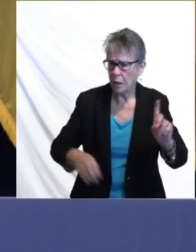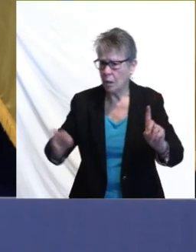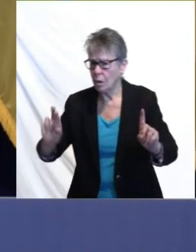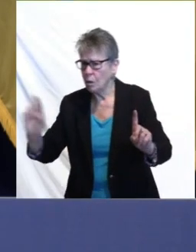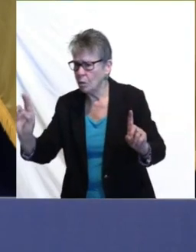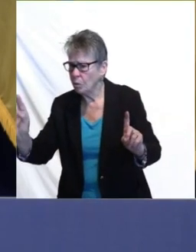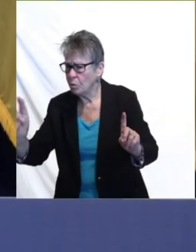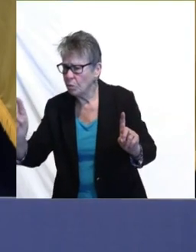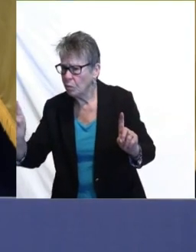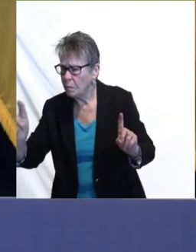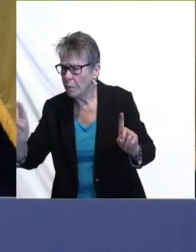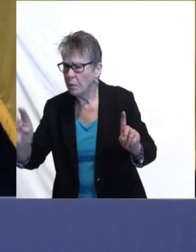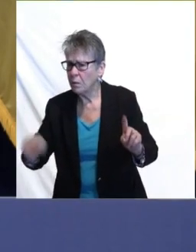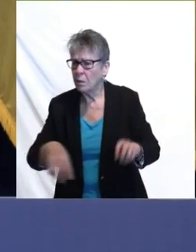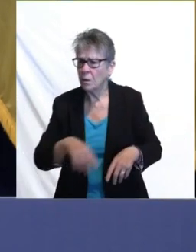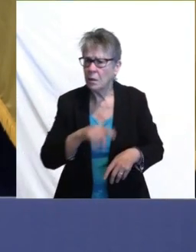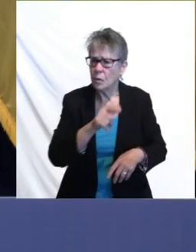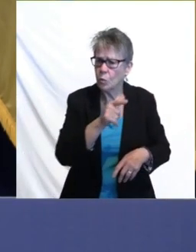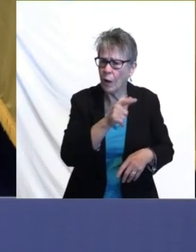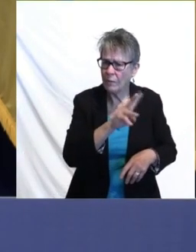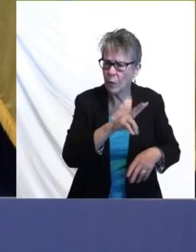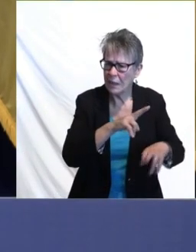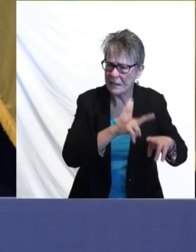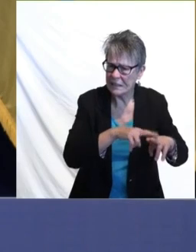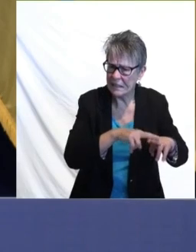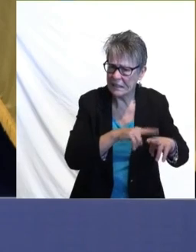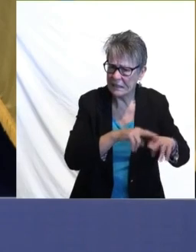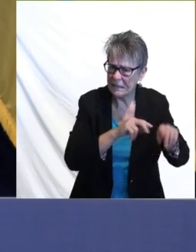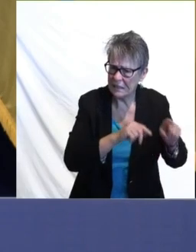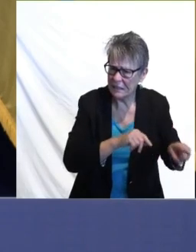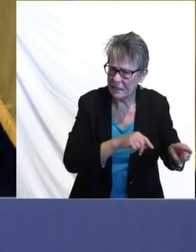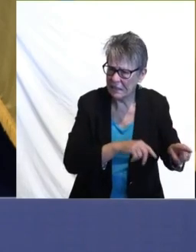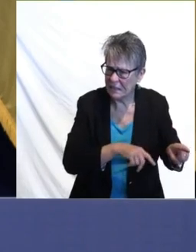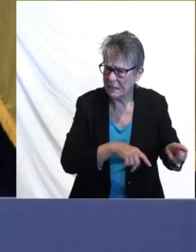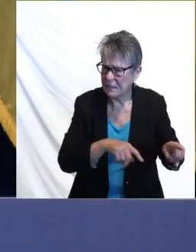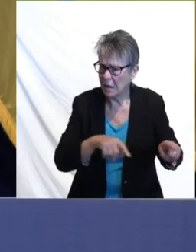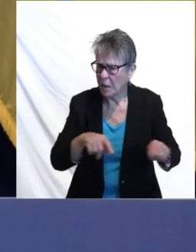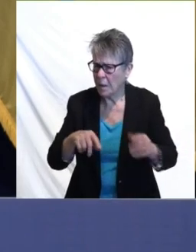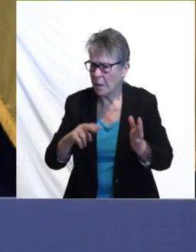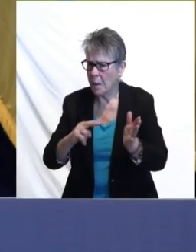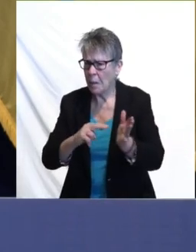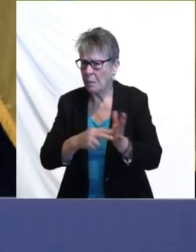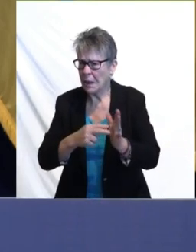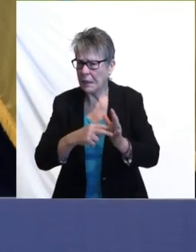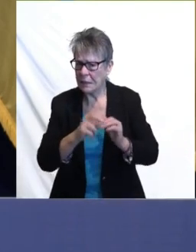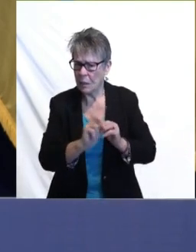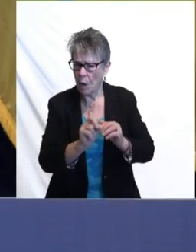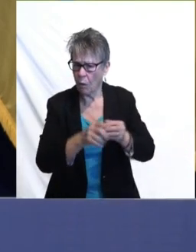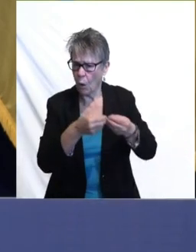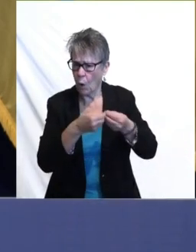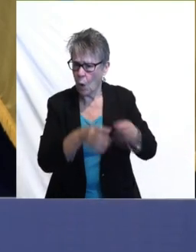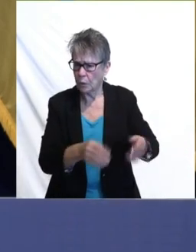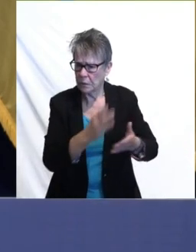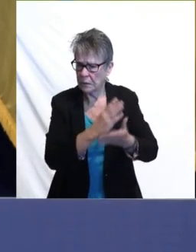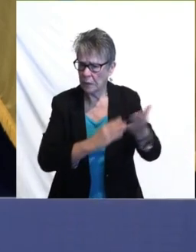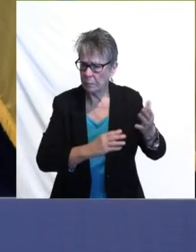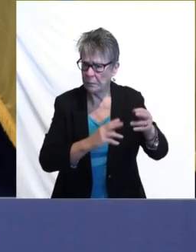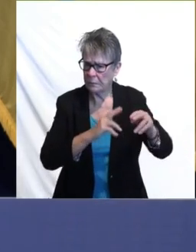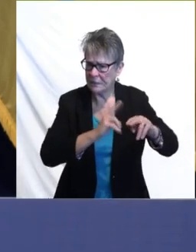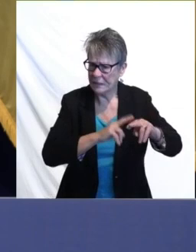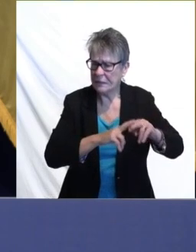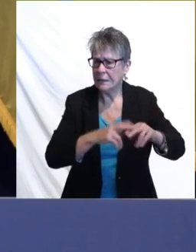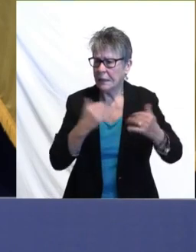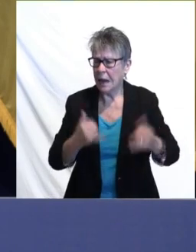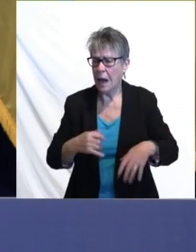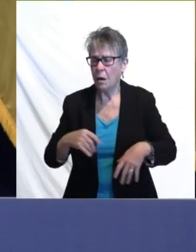nearly 2 decades. Is this voters repudiating your policies, and are you concerned that the tighter margins will make it more